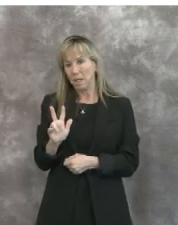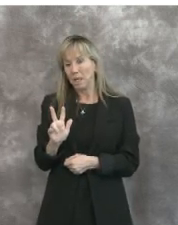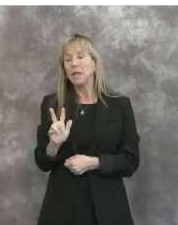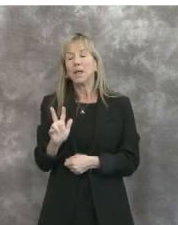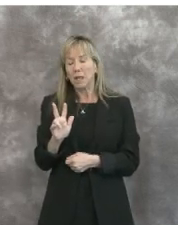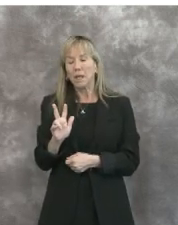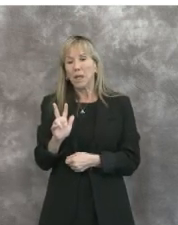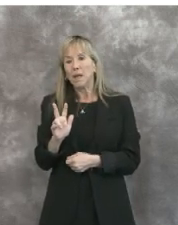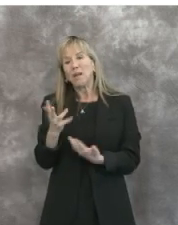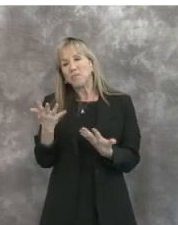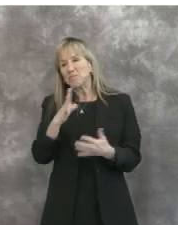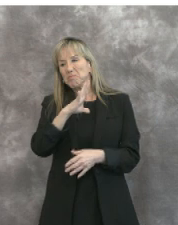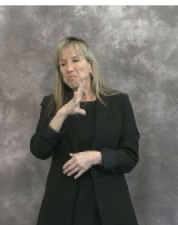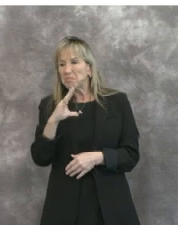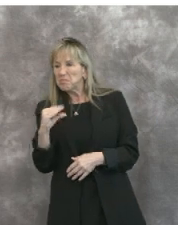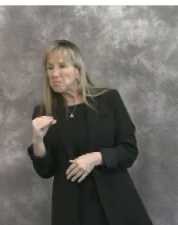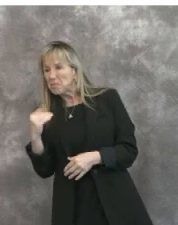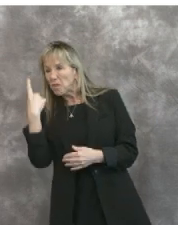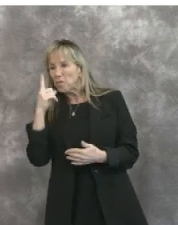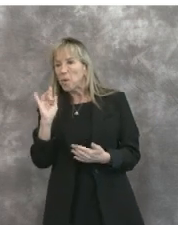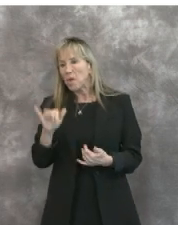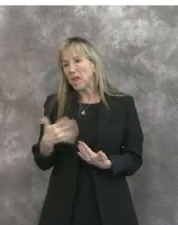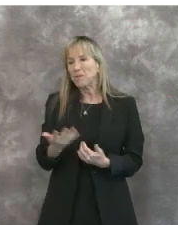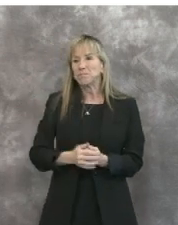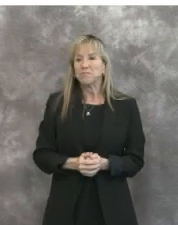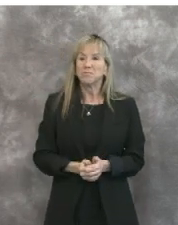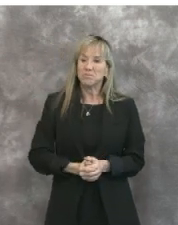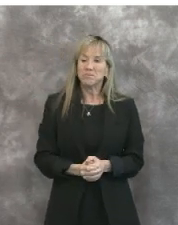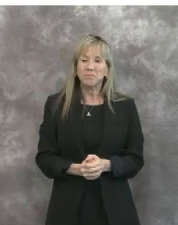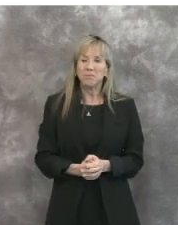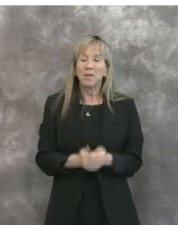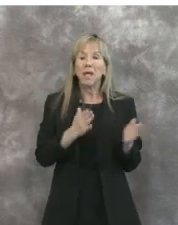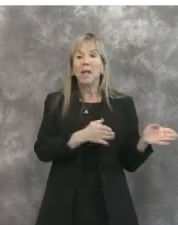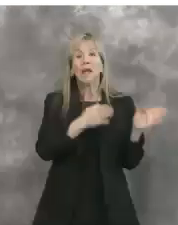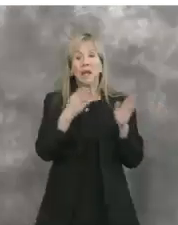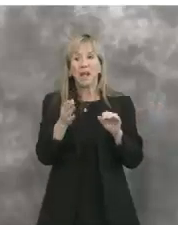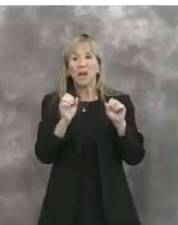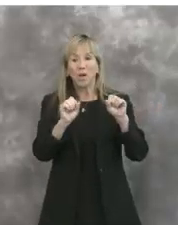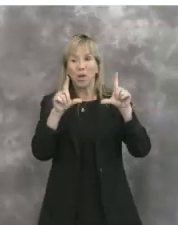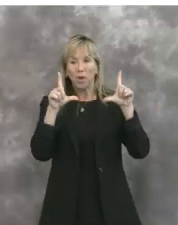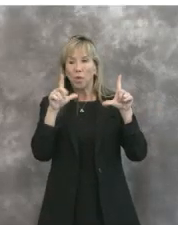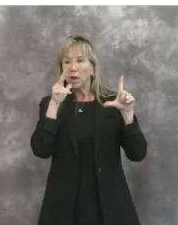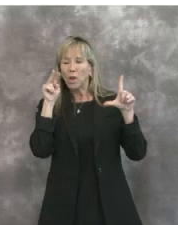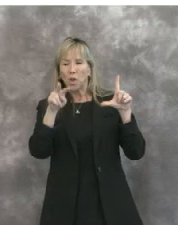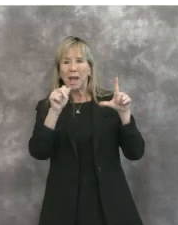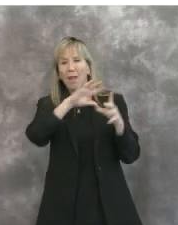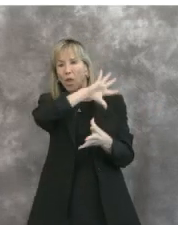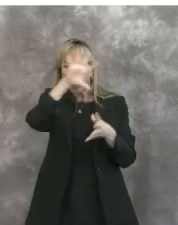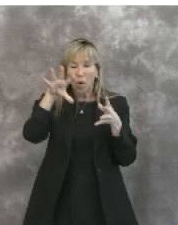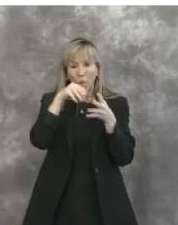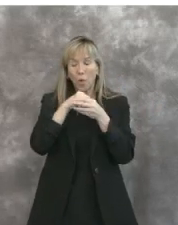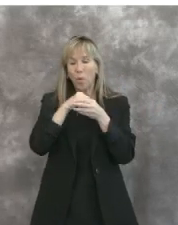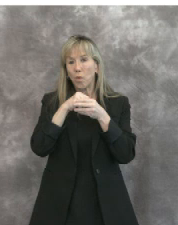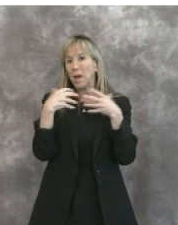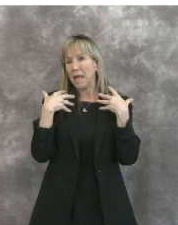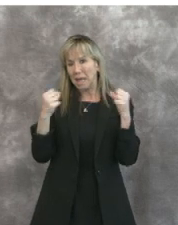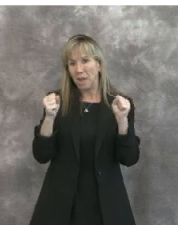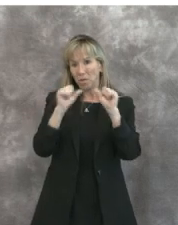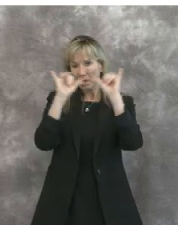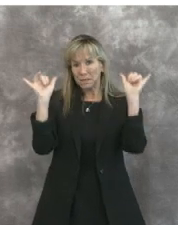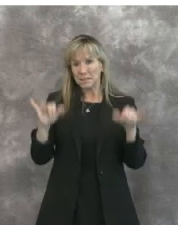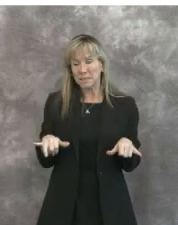holding relatively flat across that line. And then next we'll look at that in the context of the entire health system